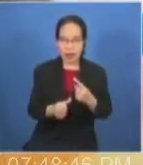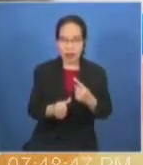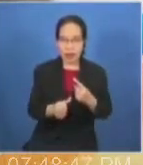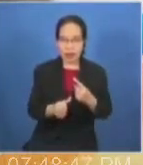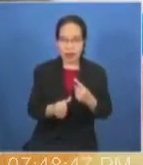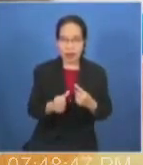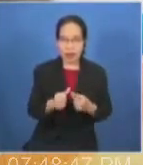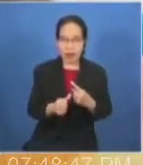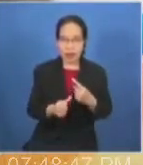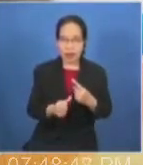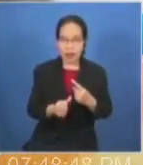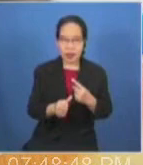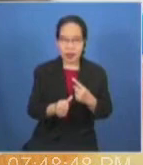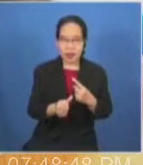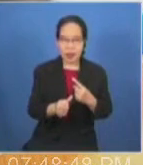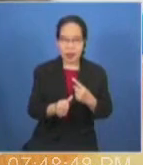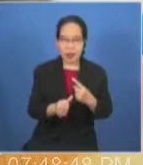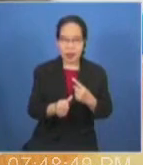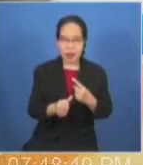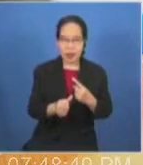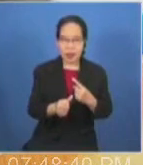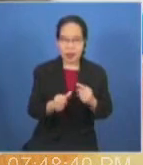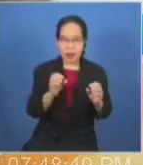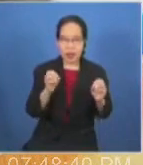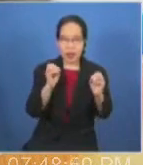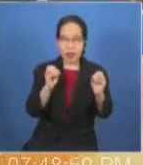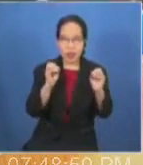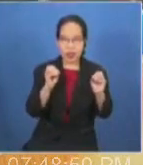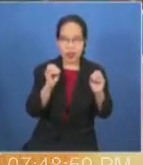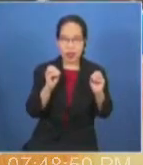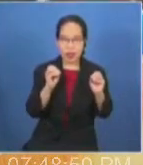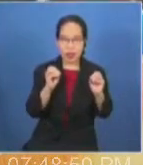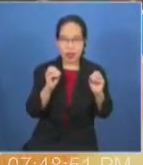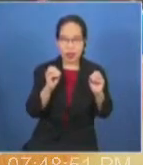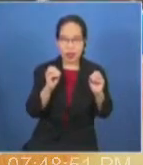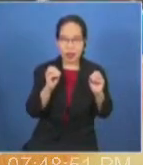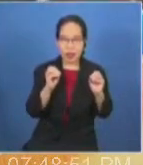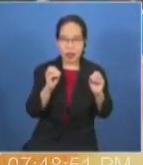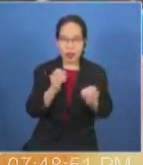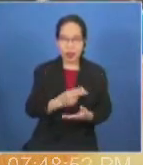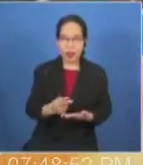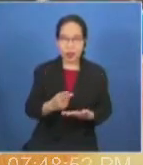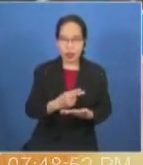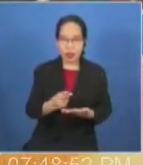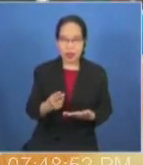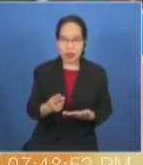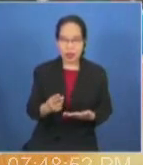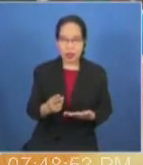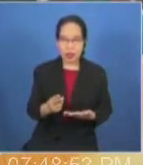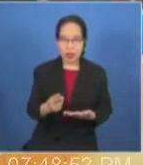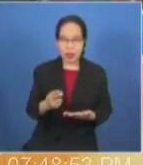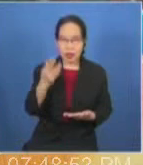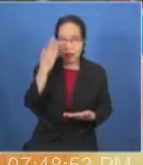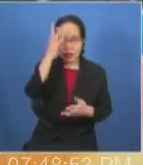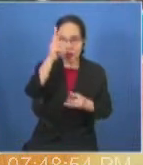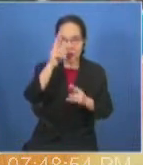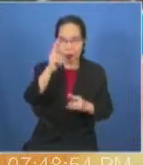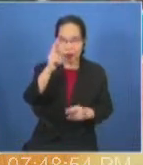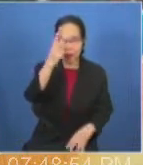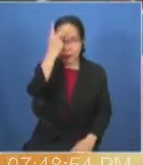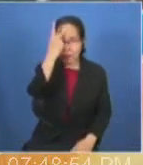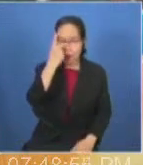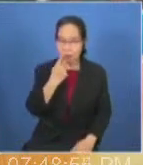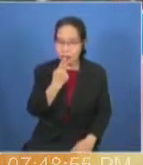to teach them good behavior. teach him about holiness